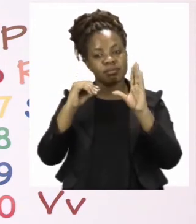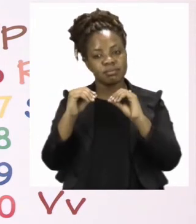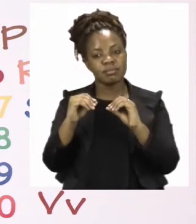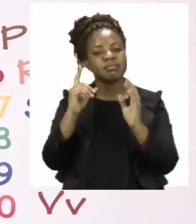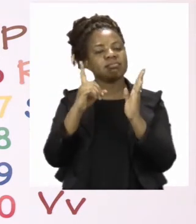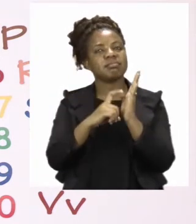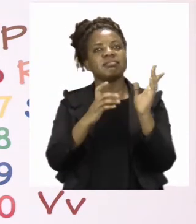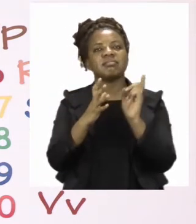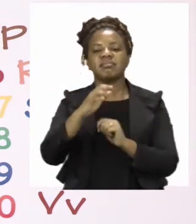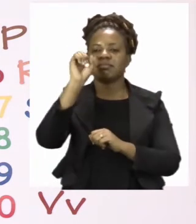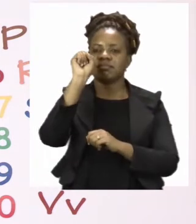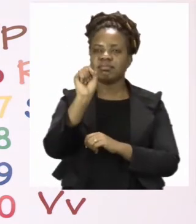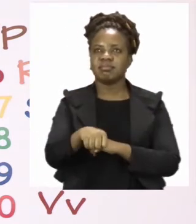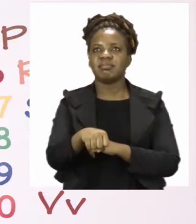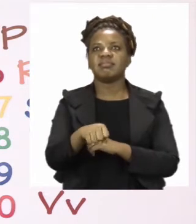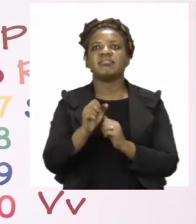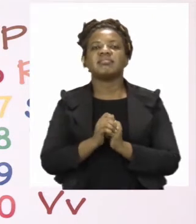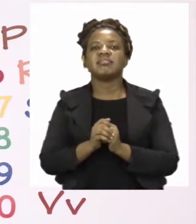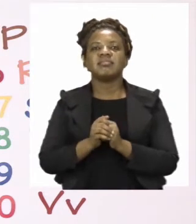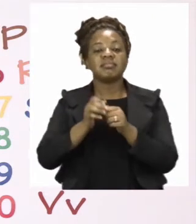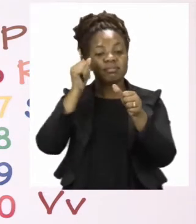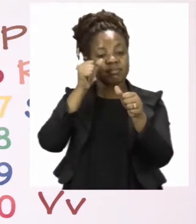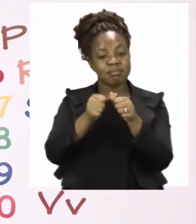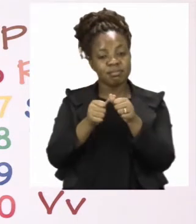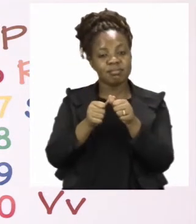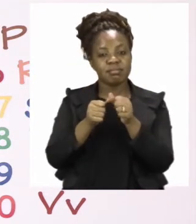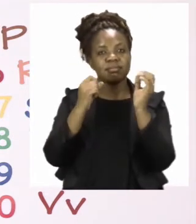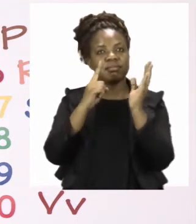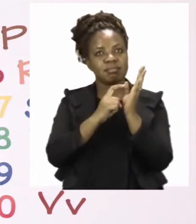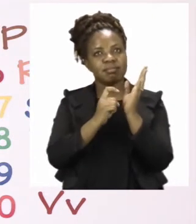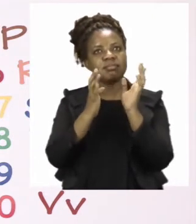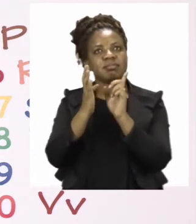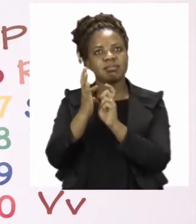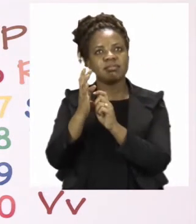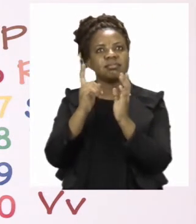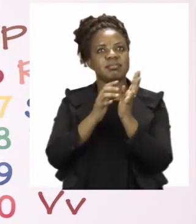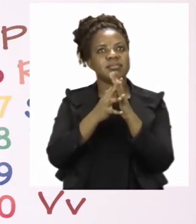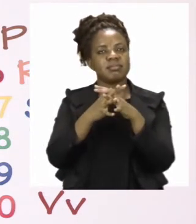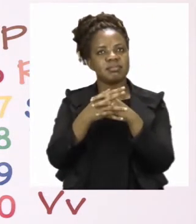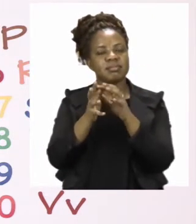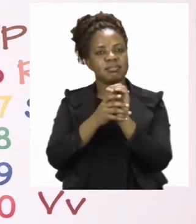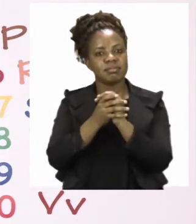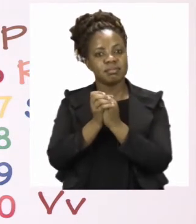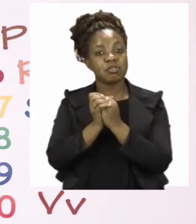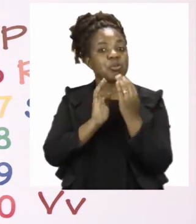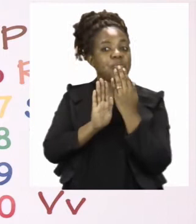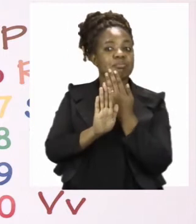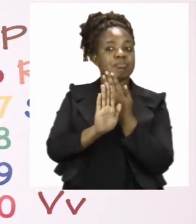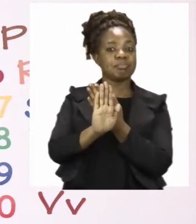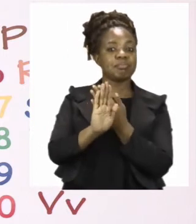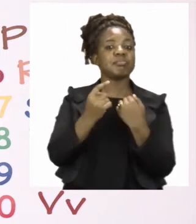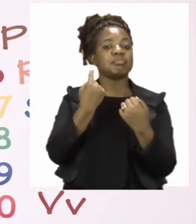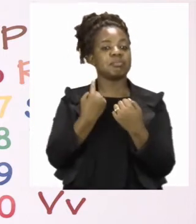booklet. Please cut the top of the lesson booklet with a pair of scissors and fold